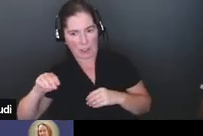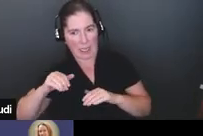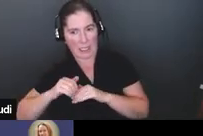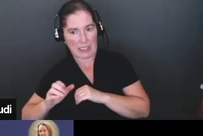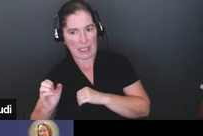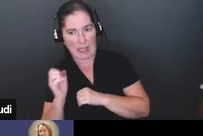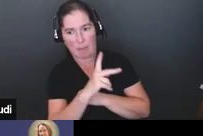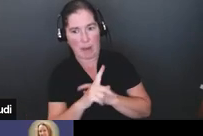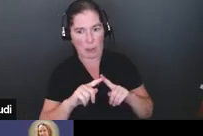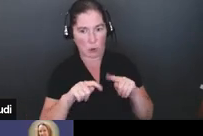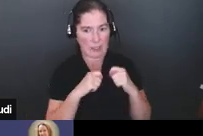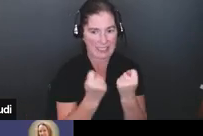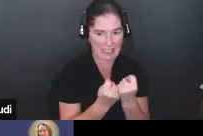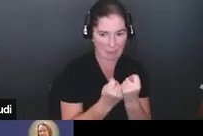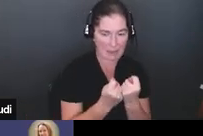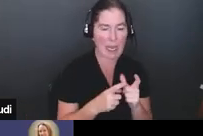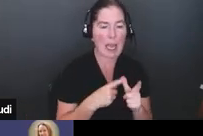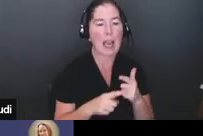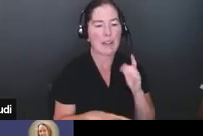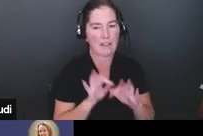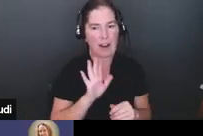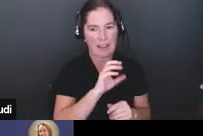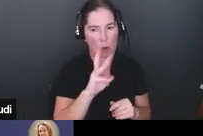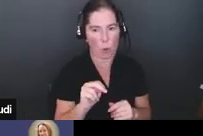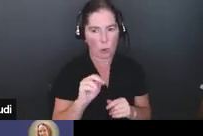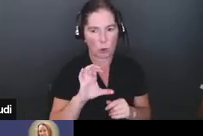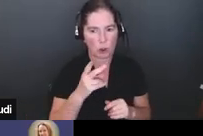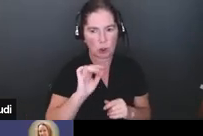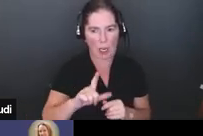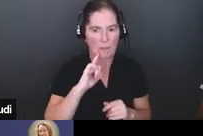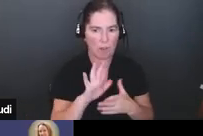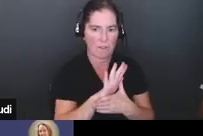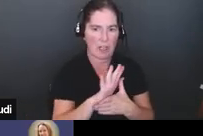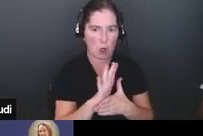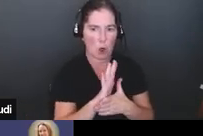to the correct channel for their video conferencing session.